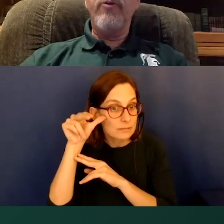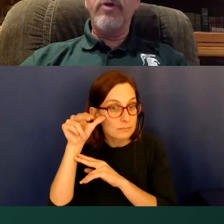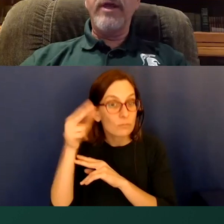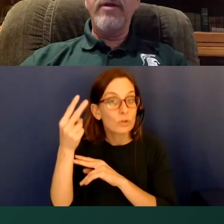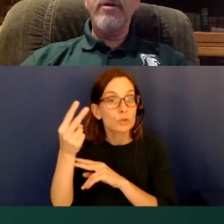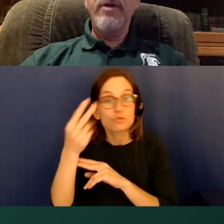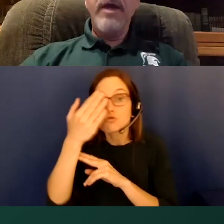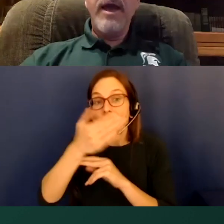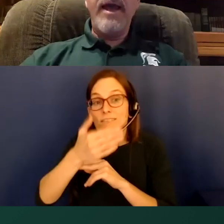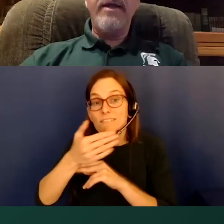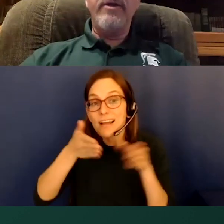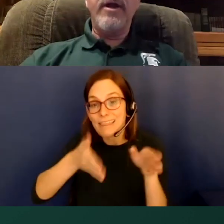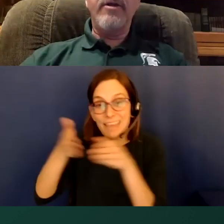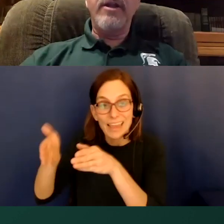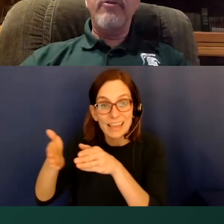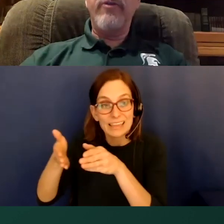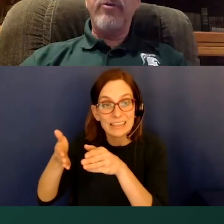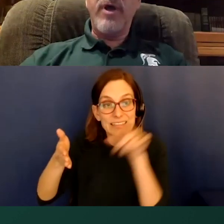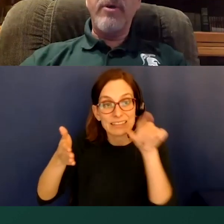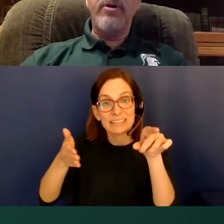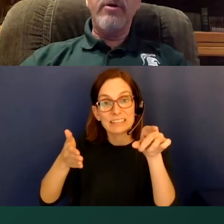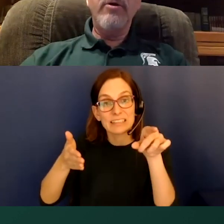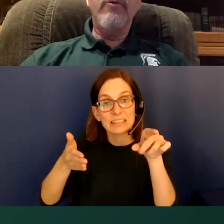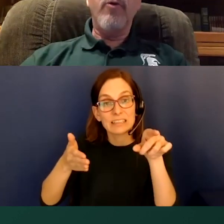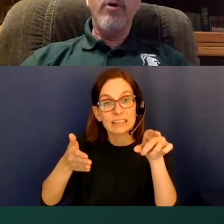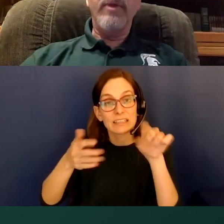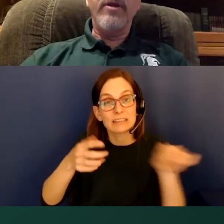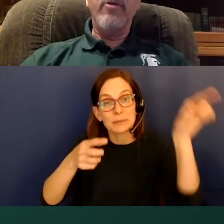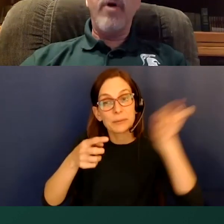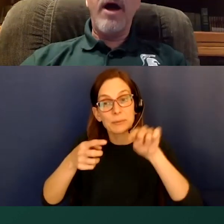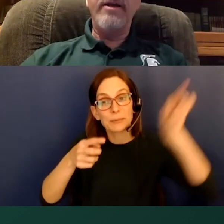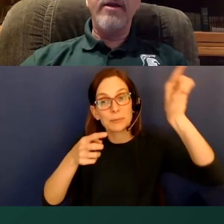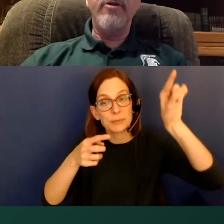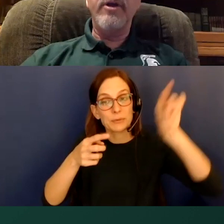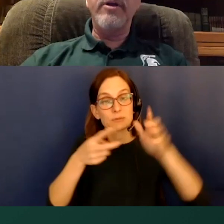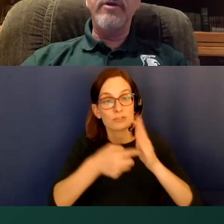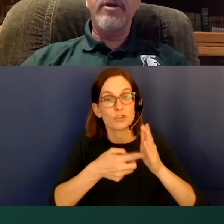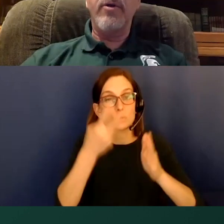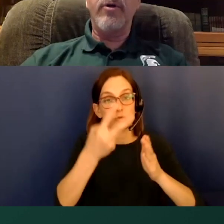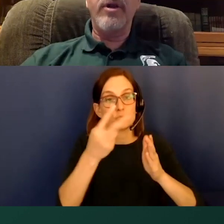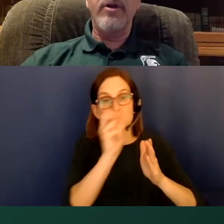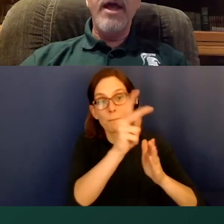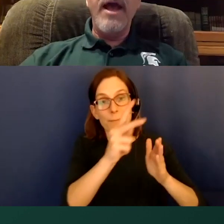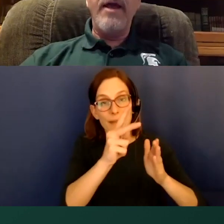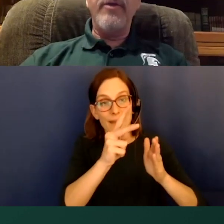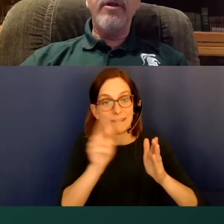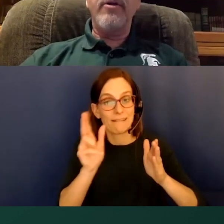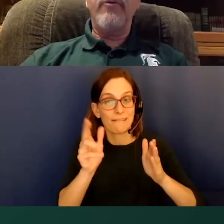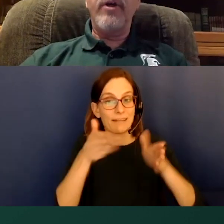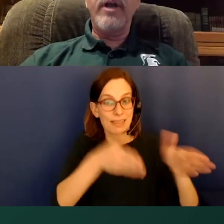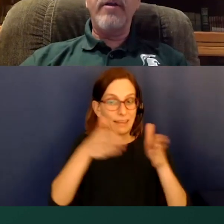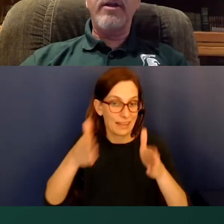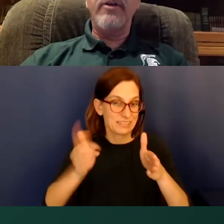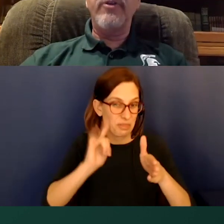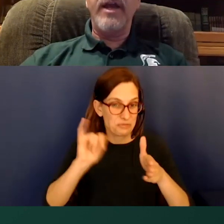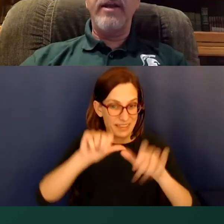2 forelegs, and the constellation of Andromeda form its 2 hind legs. You can clearly see a horse here. And this is a